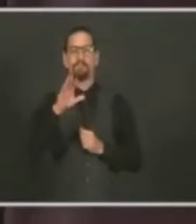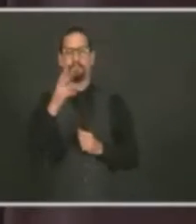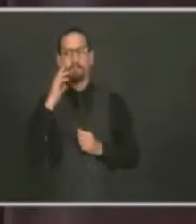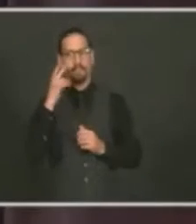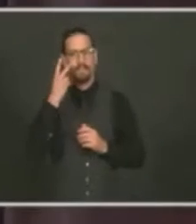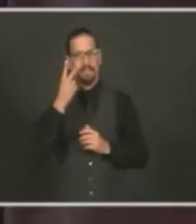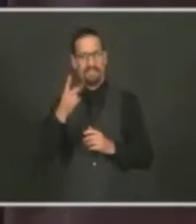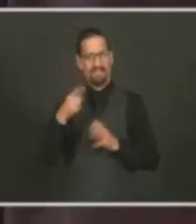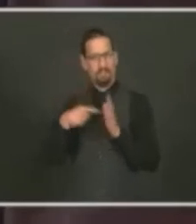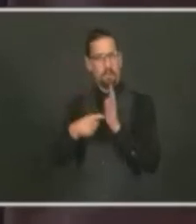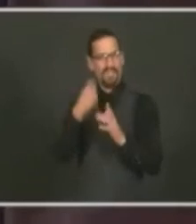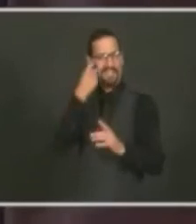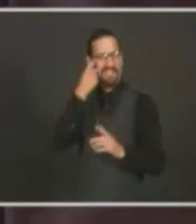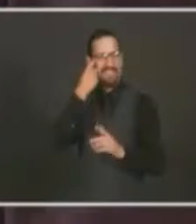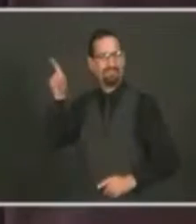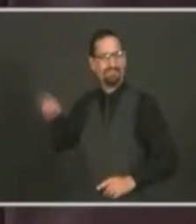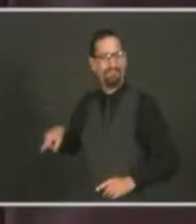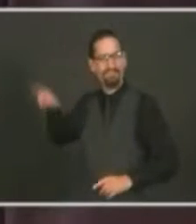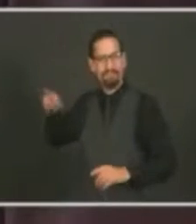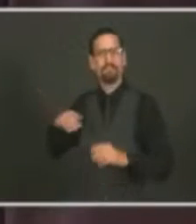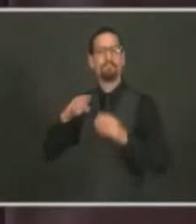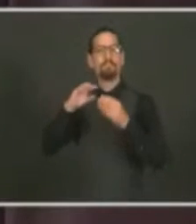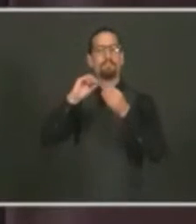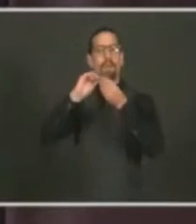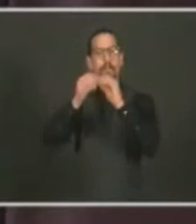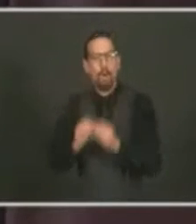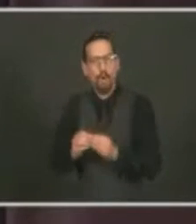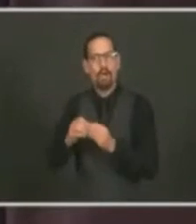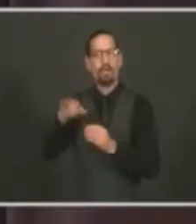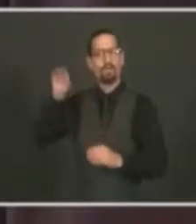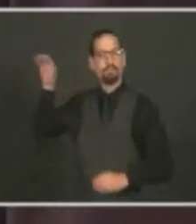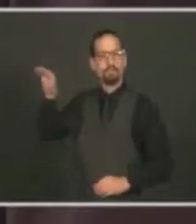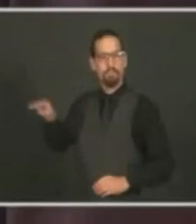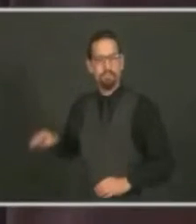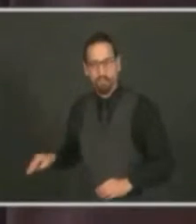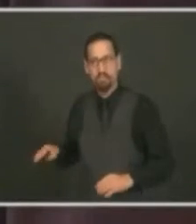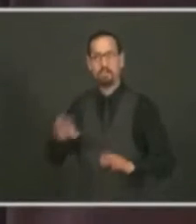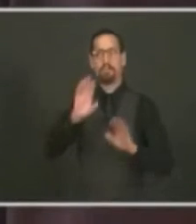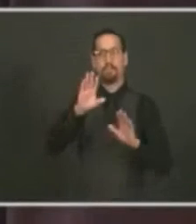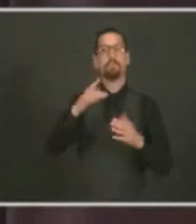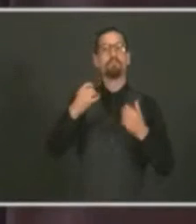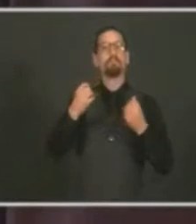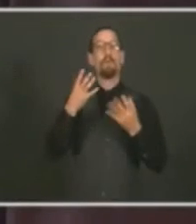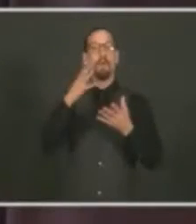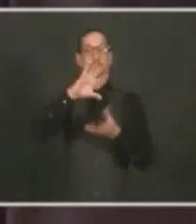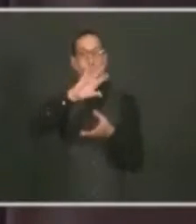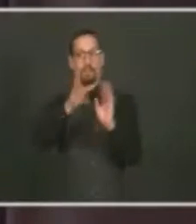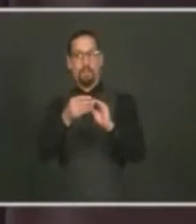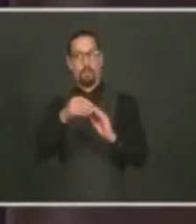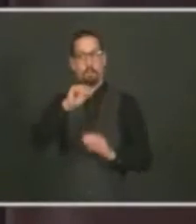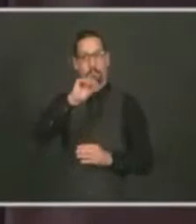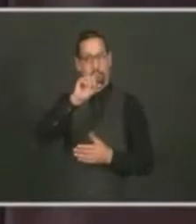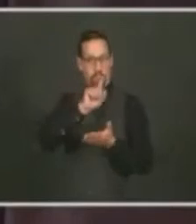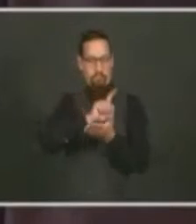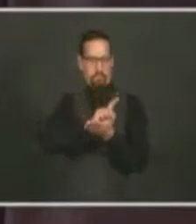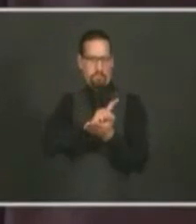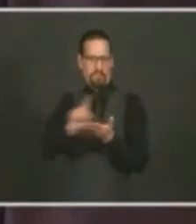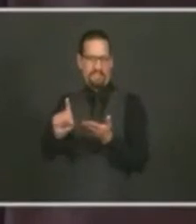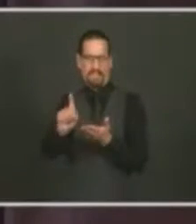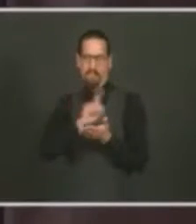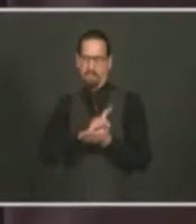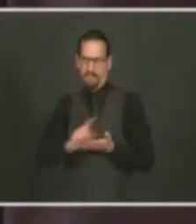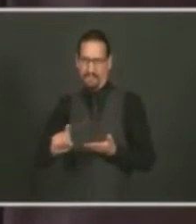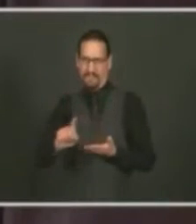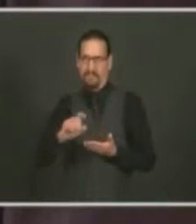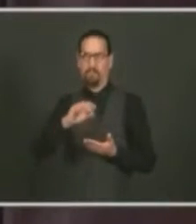the trends in data, the percent positive, our weekly percent positive,